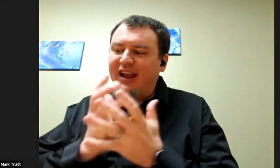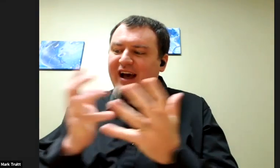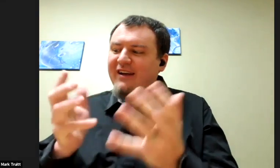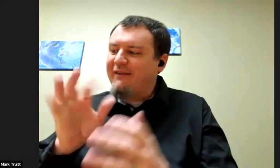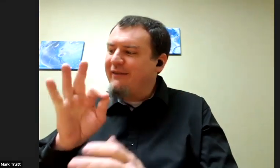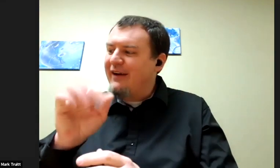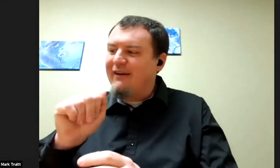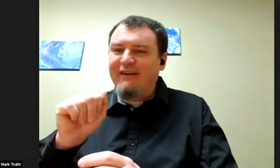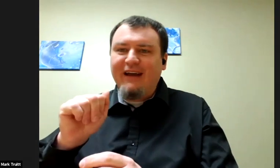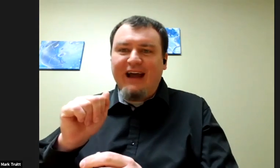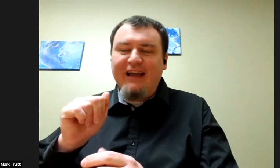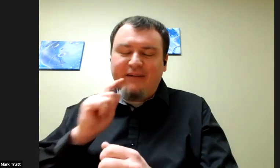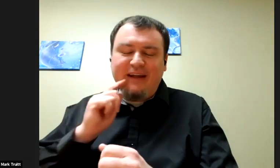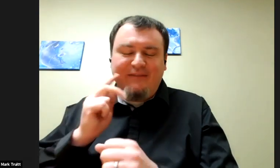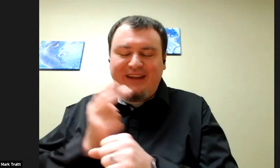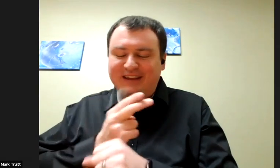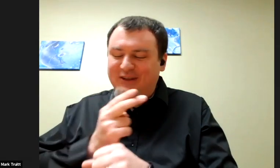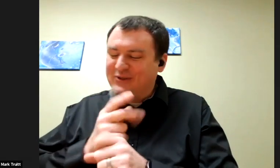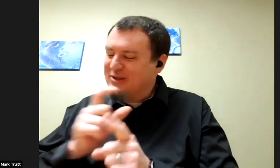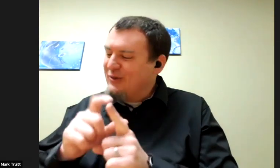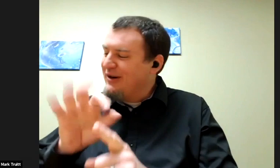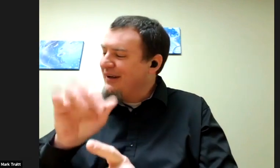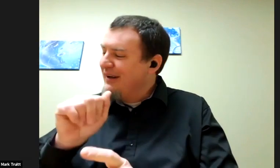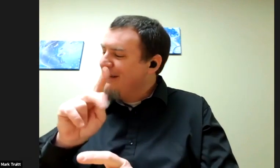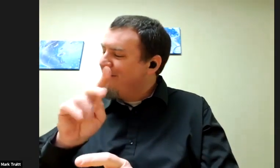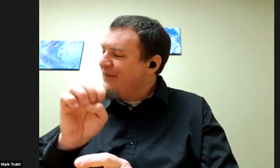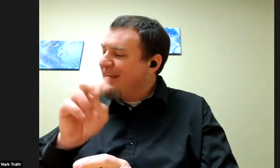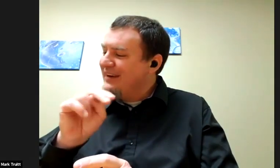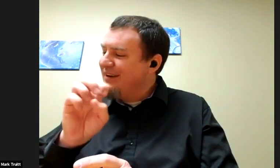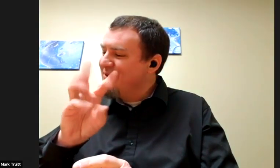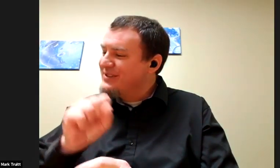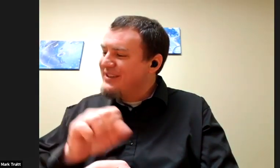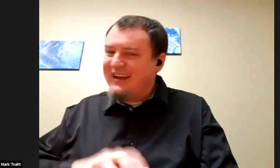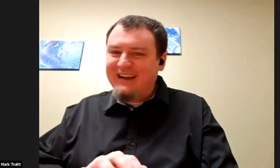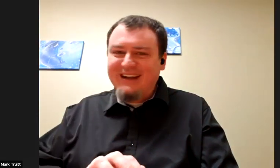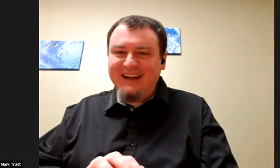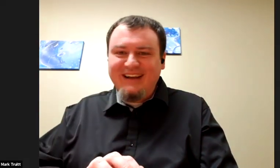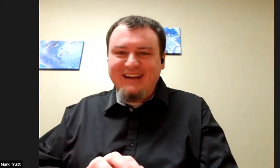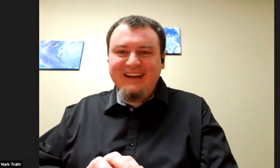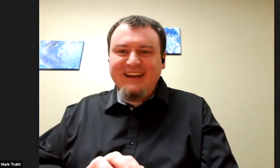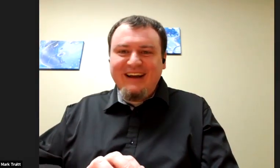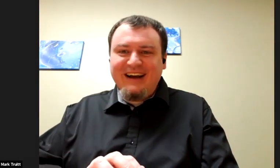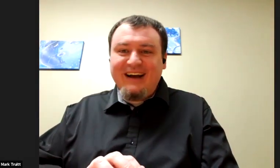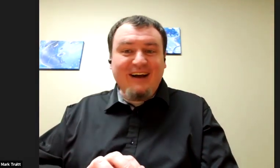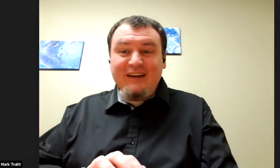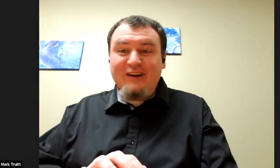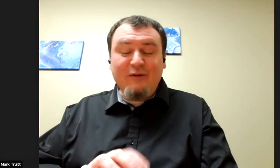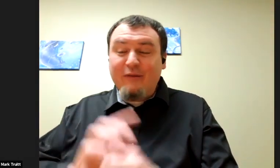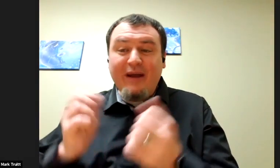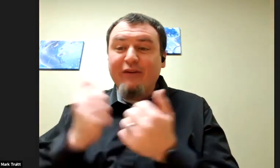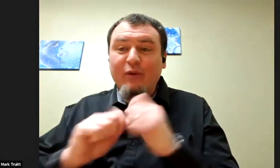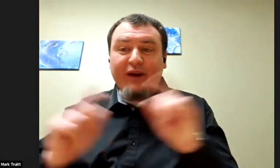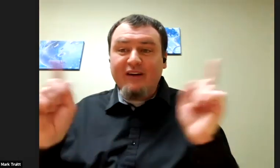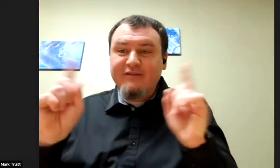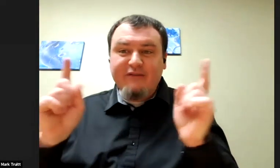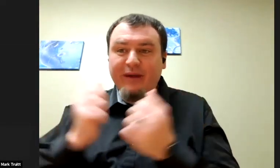There's a lot of if I can use the word fake news, you